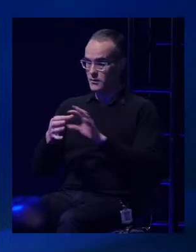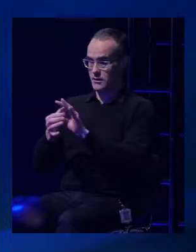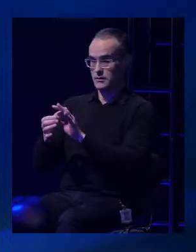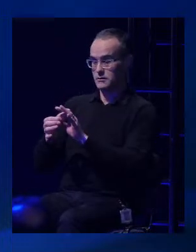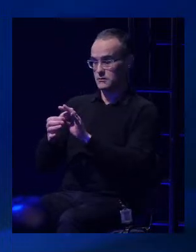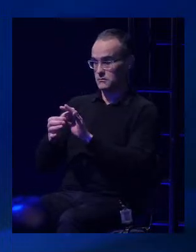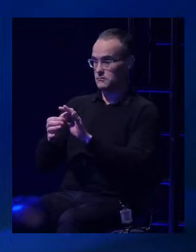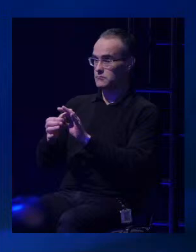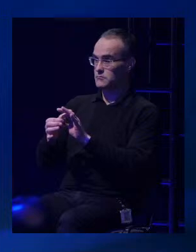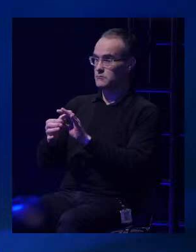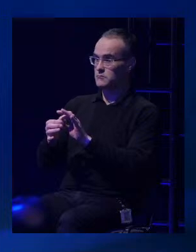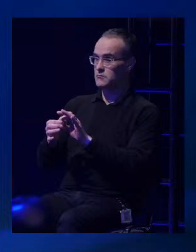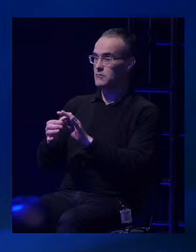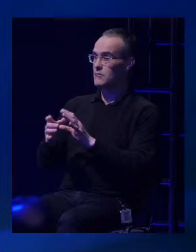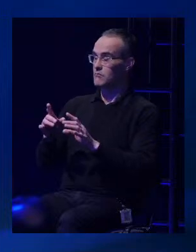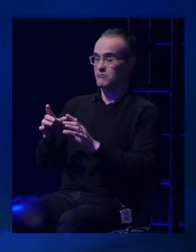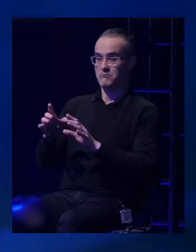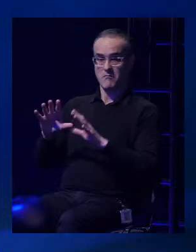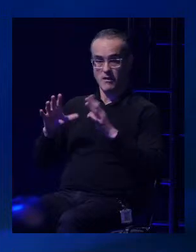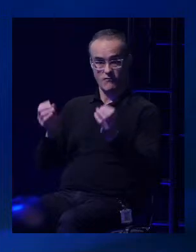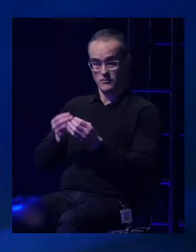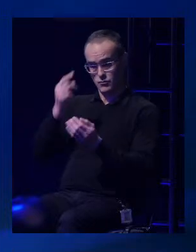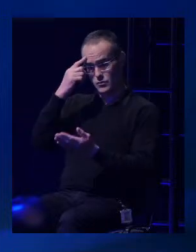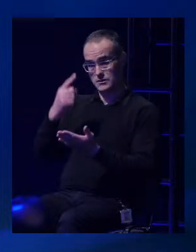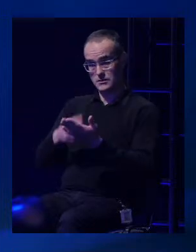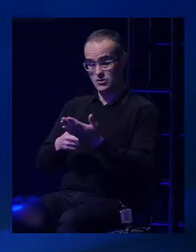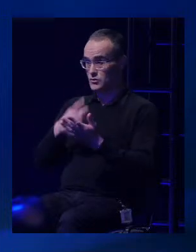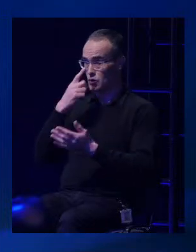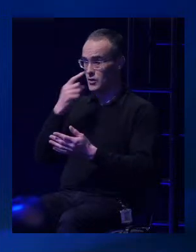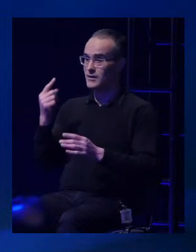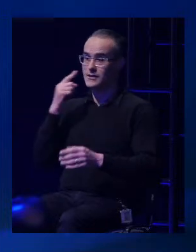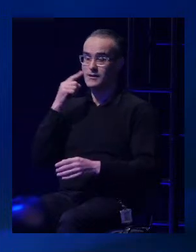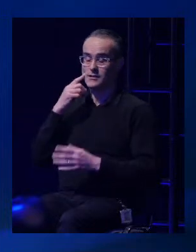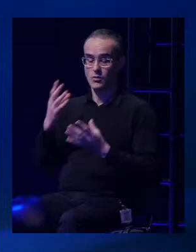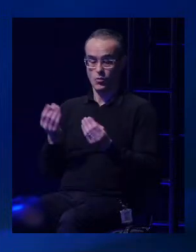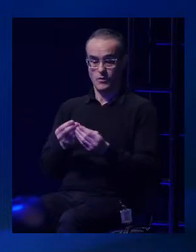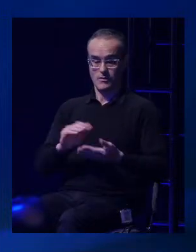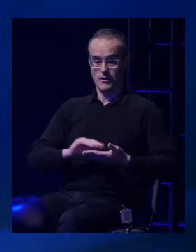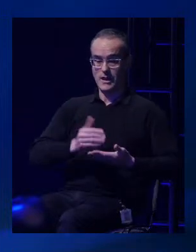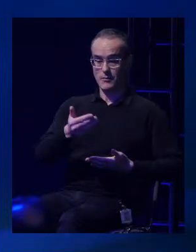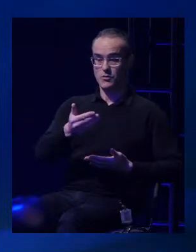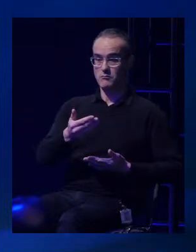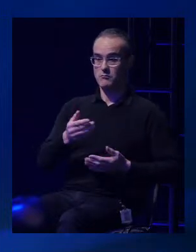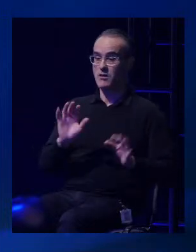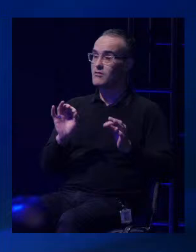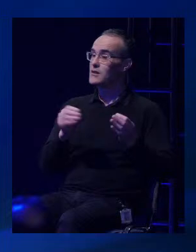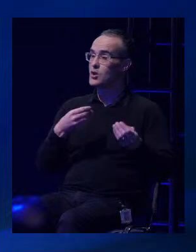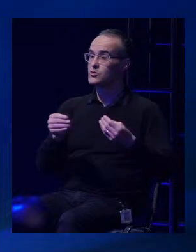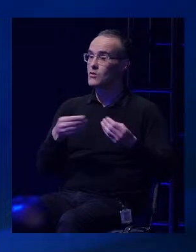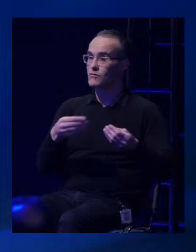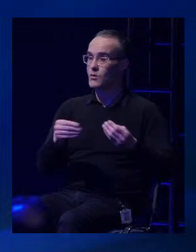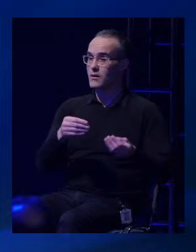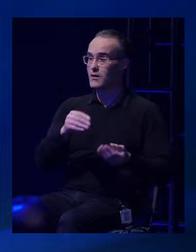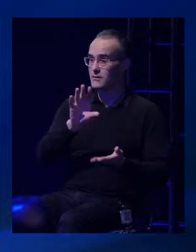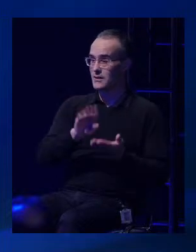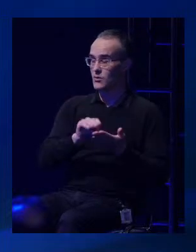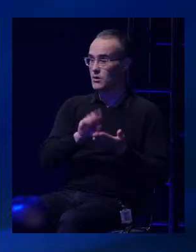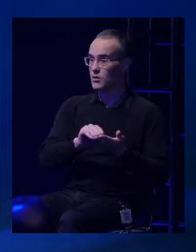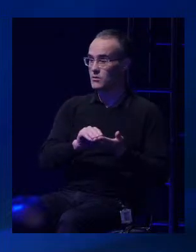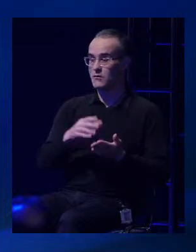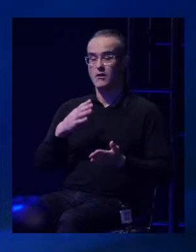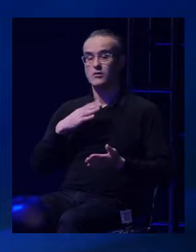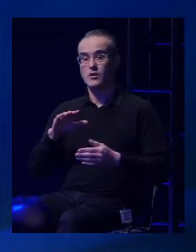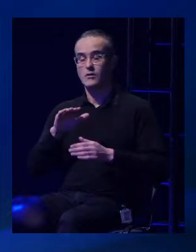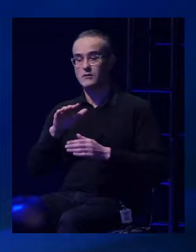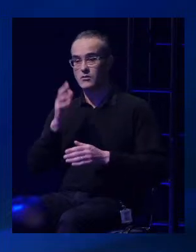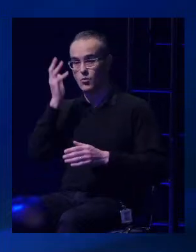it and then make all the decisions that you need to make really easily on a laptop. As I say, there's no software to install. You don't have to worry about updates.